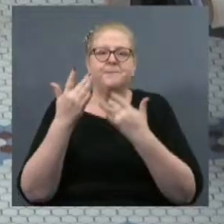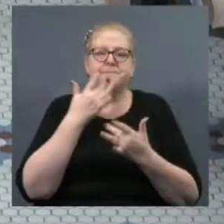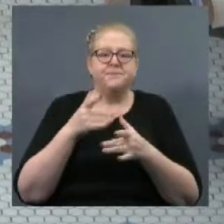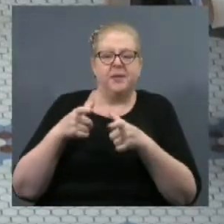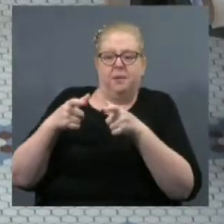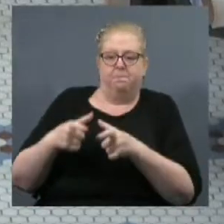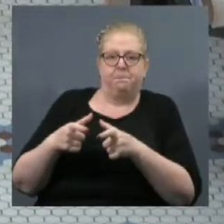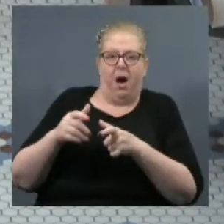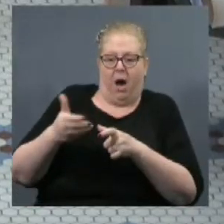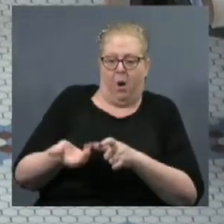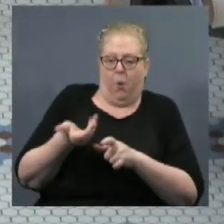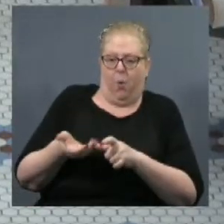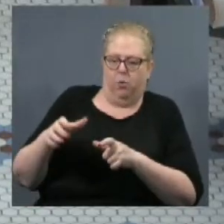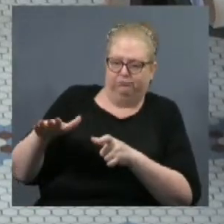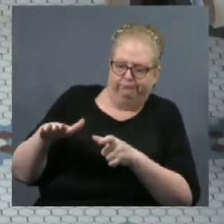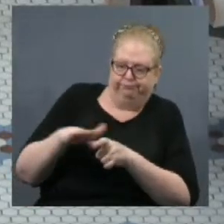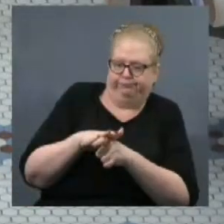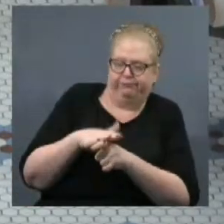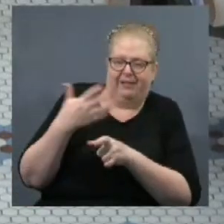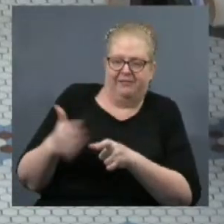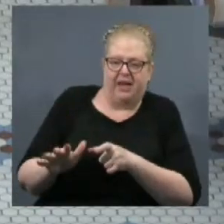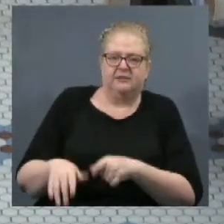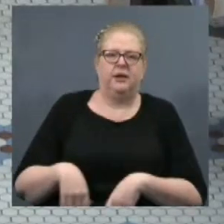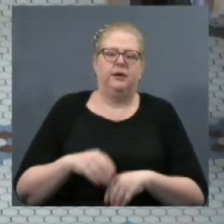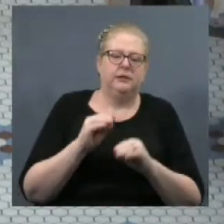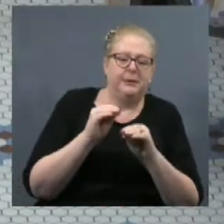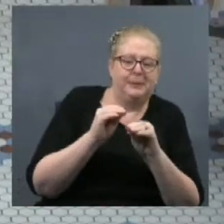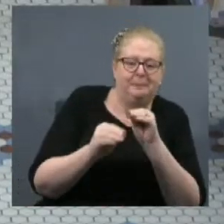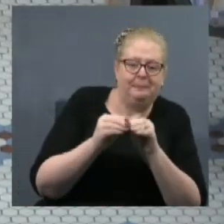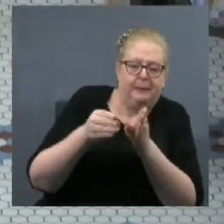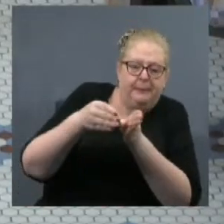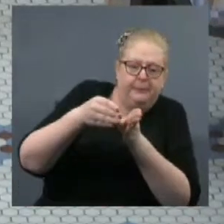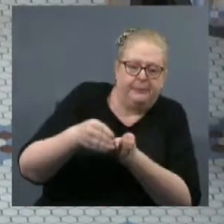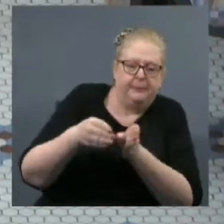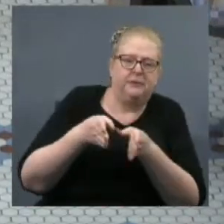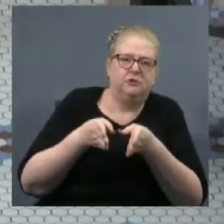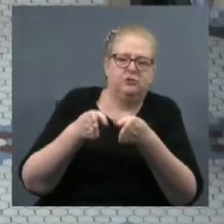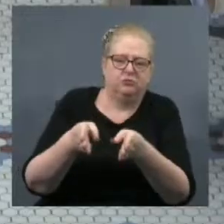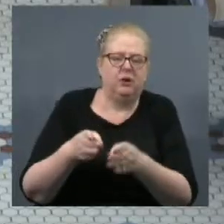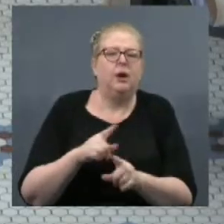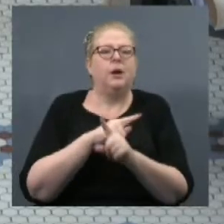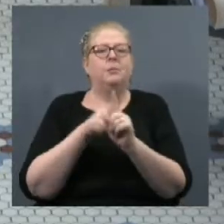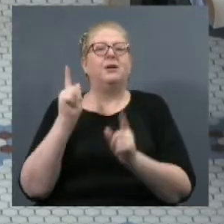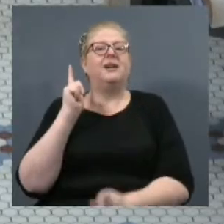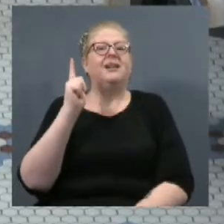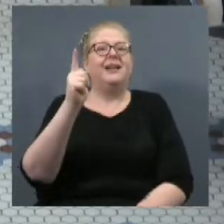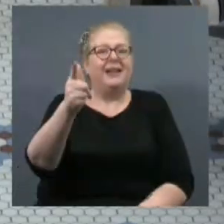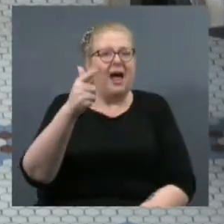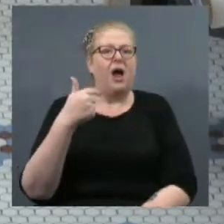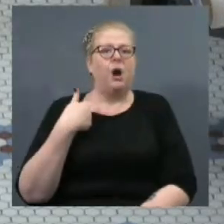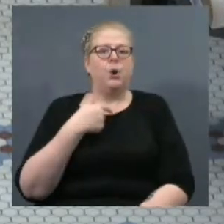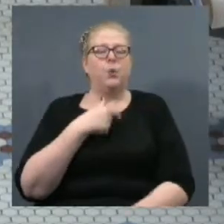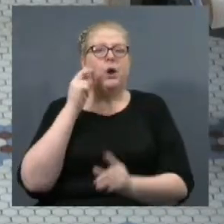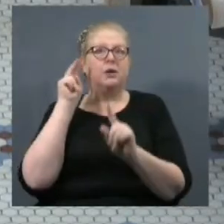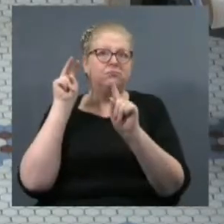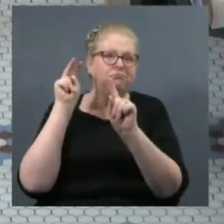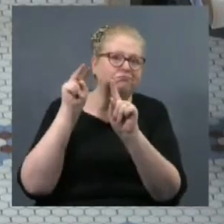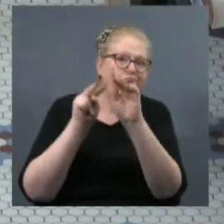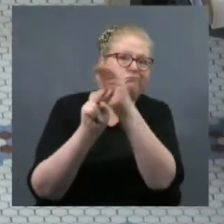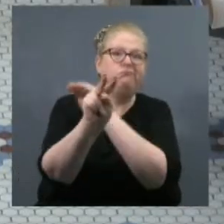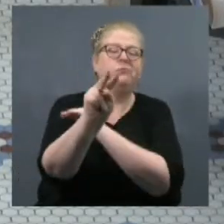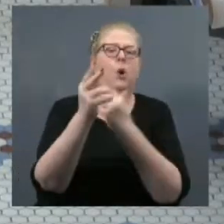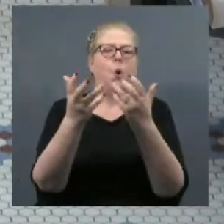streets here and there, and that's about it. But our main aim is to get to that point to where we're able to obtain